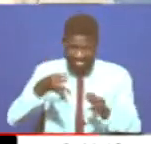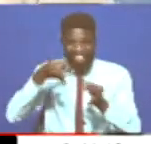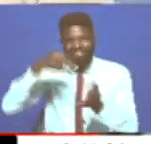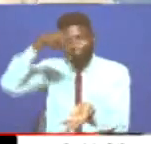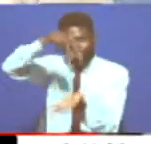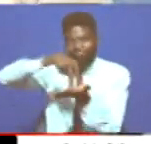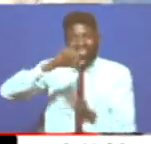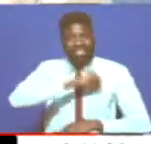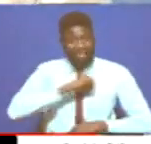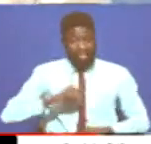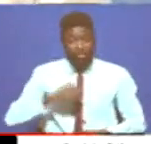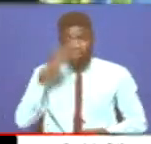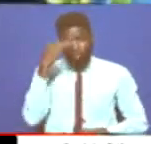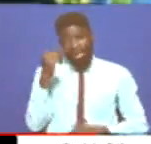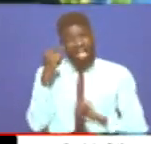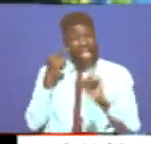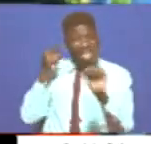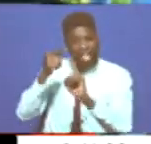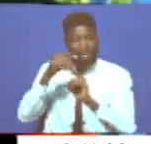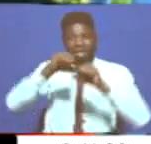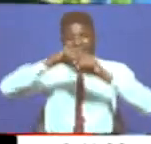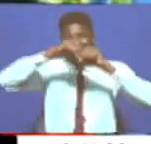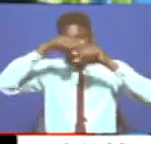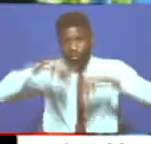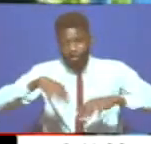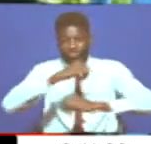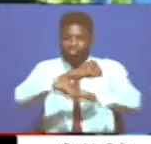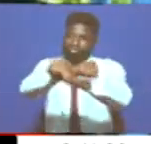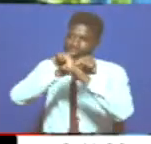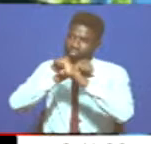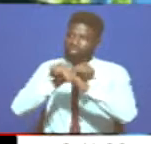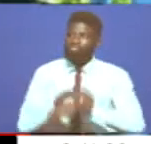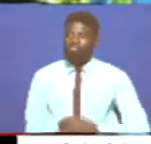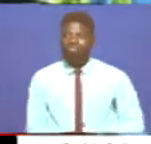by desire to protect devolution. Ninajua kwamba